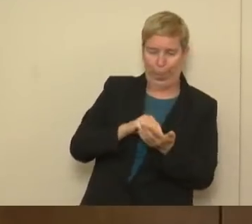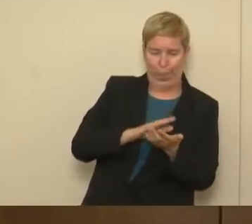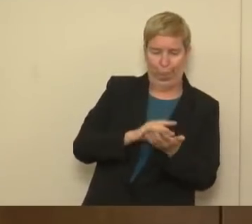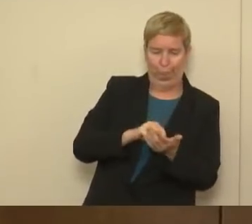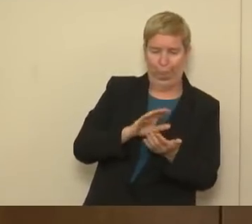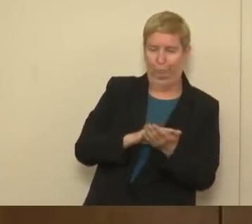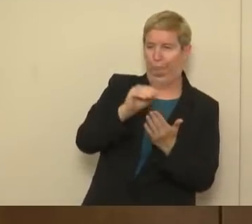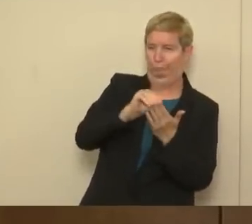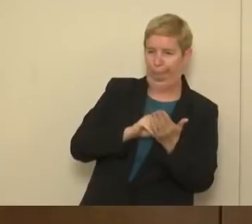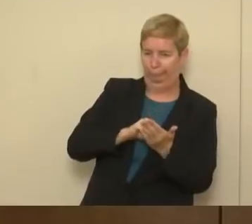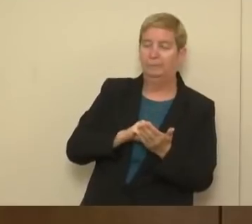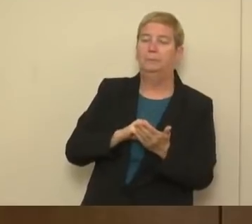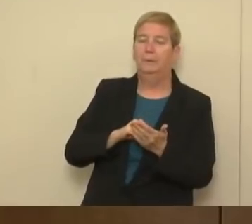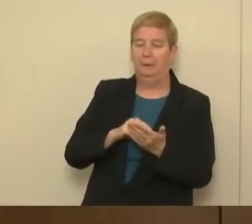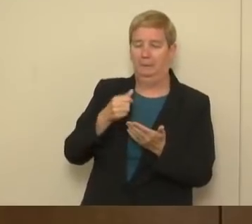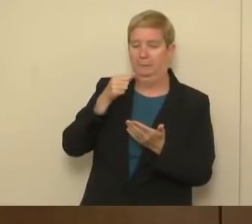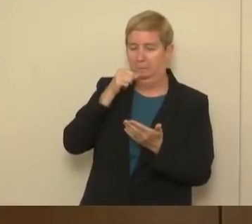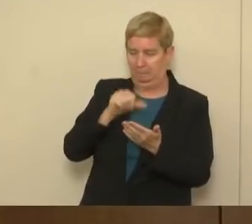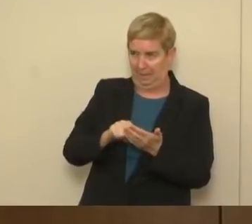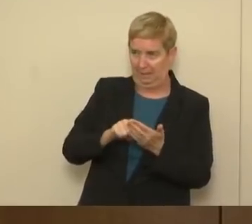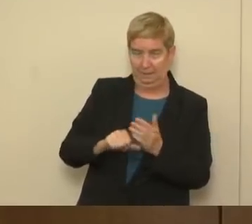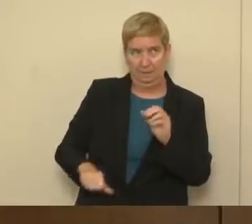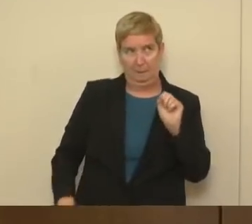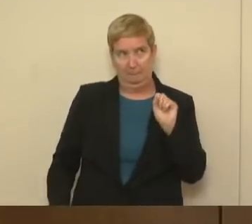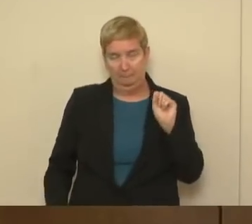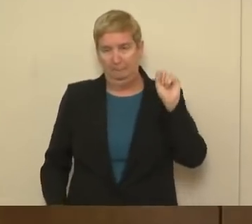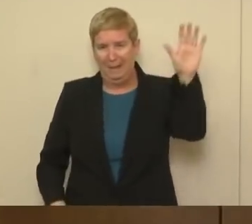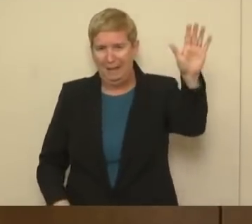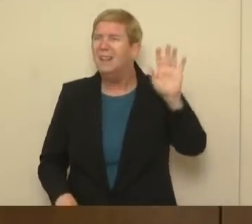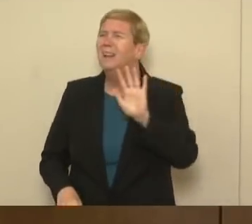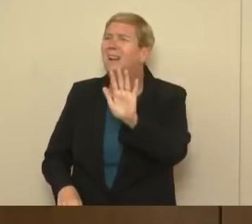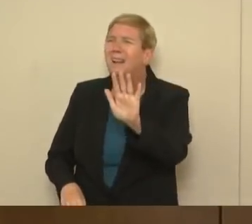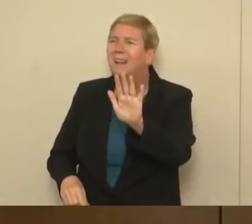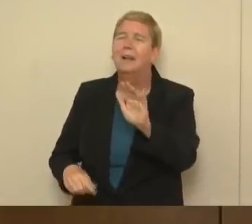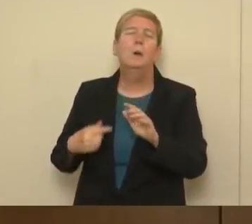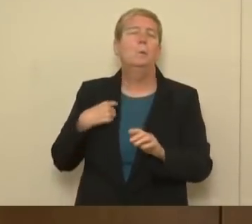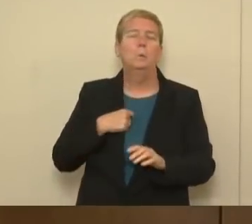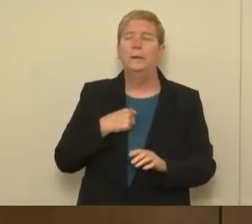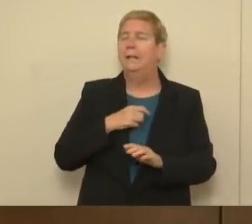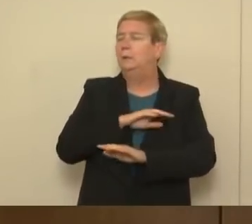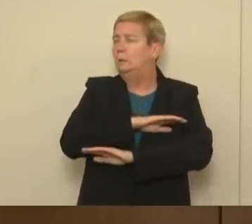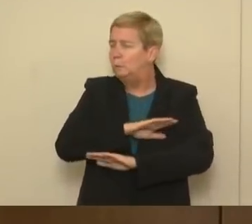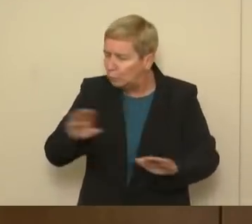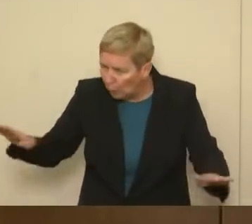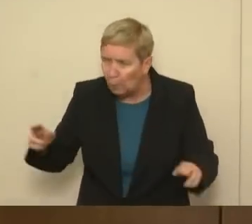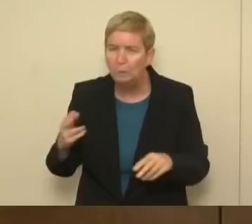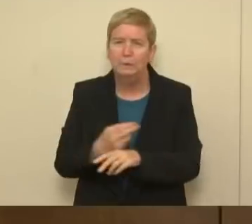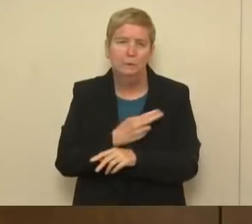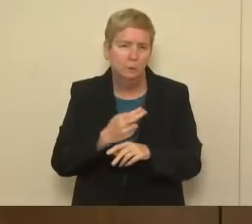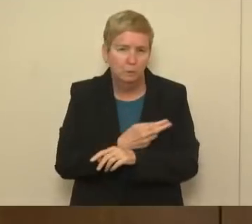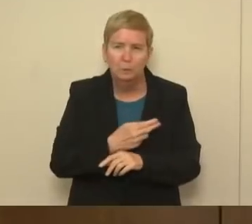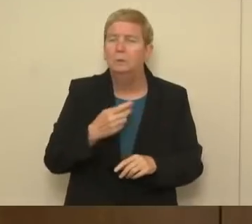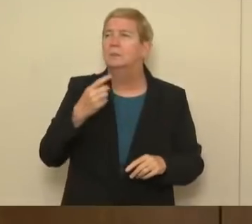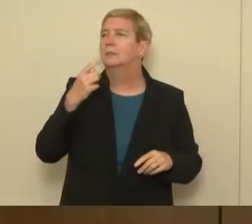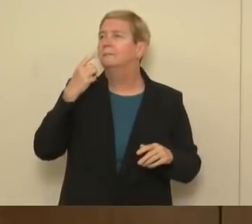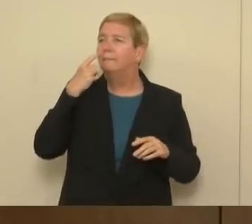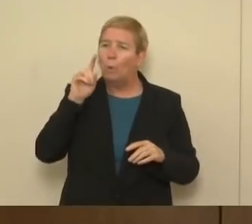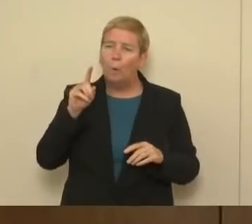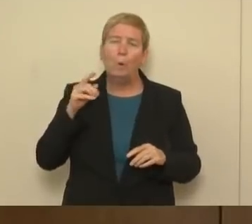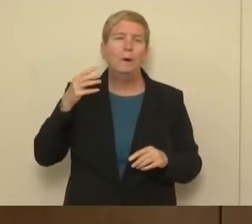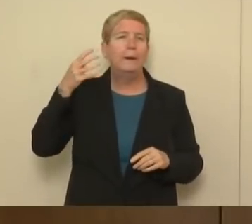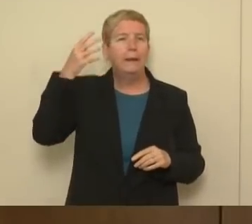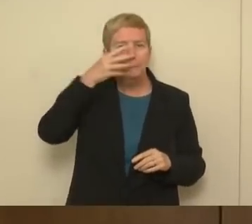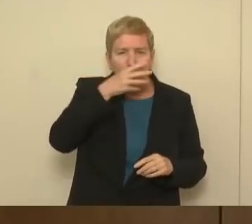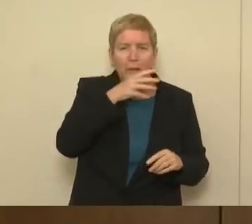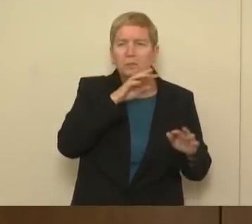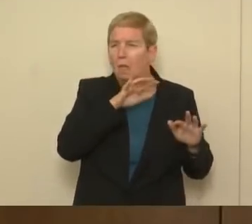for any other negative or nefarious purposes, completely illegal. You're absolutely protected, but it